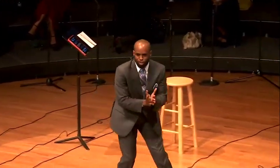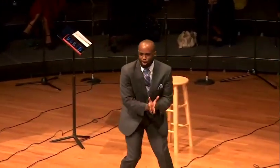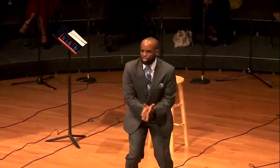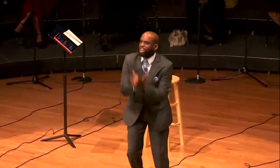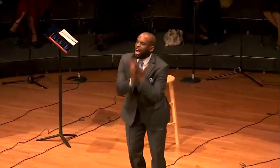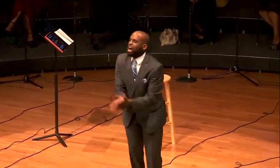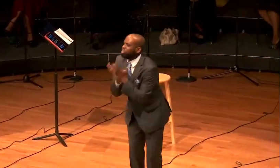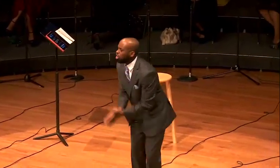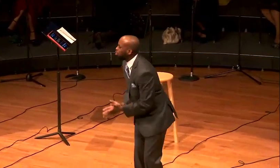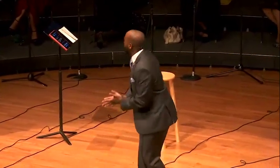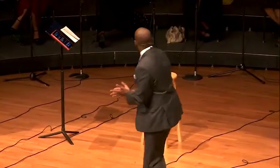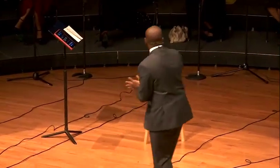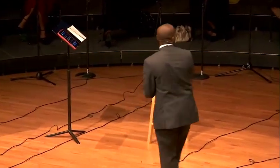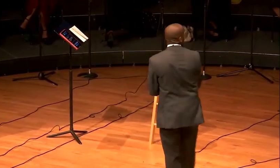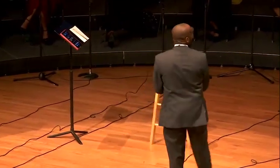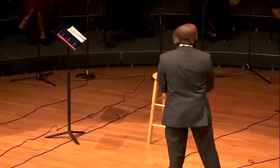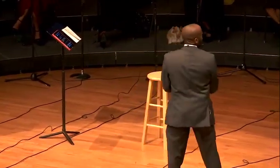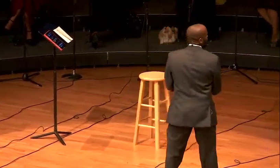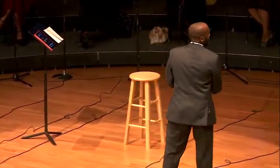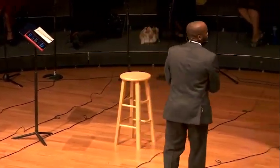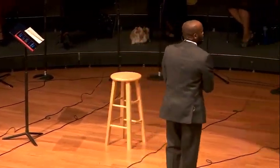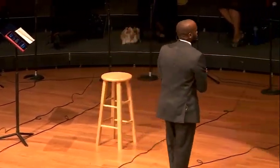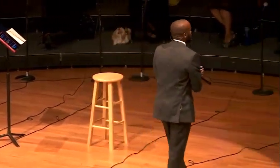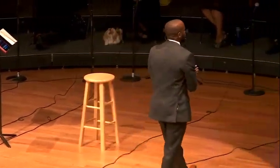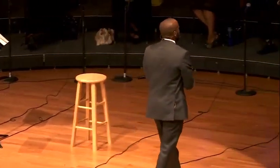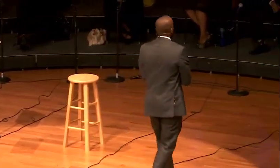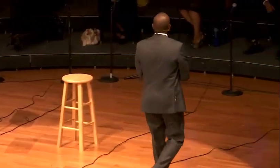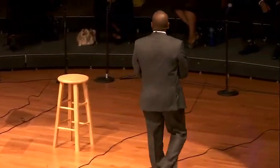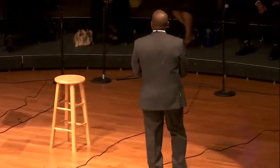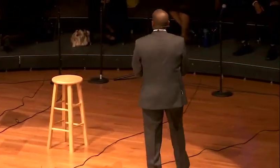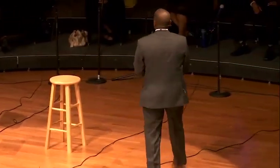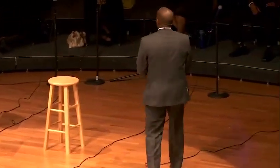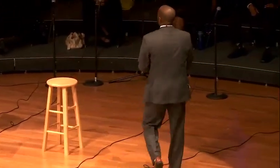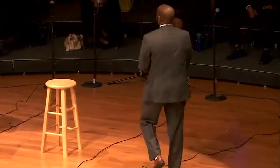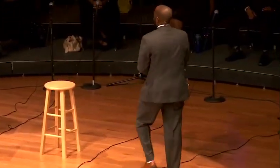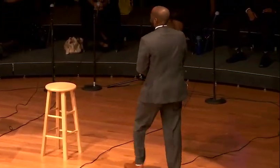out of church unnoticed?